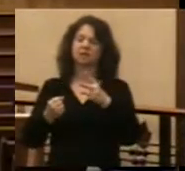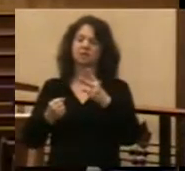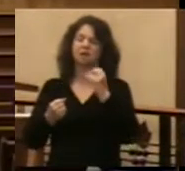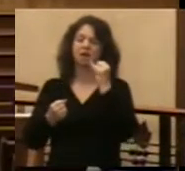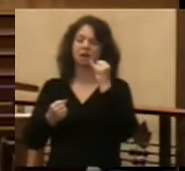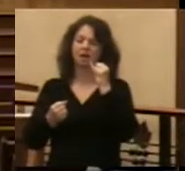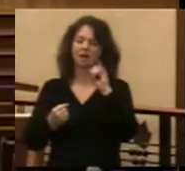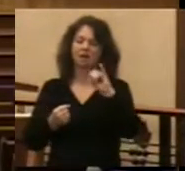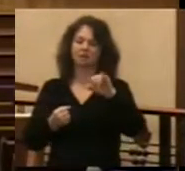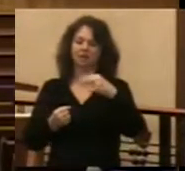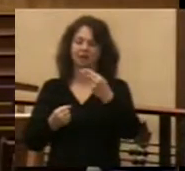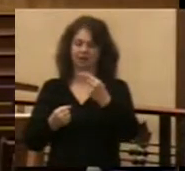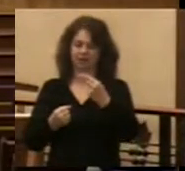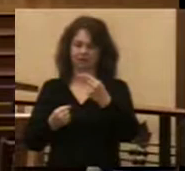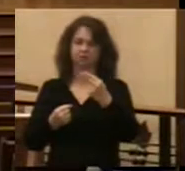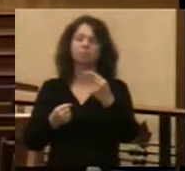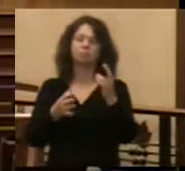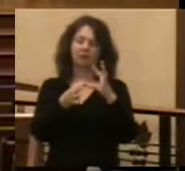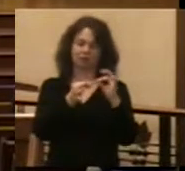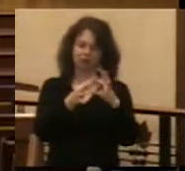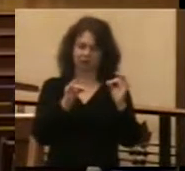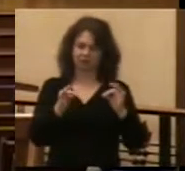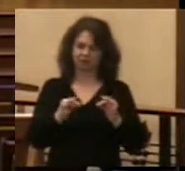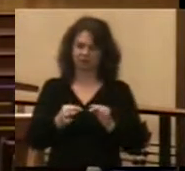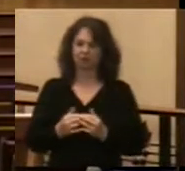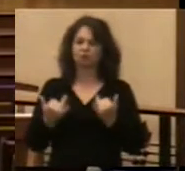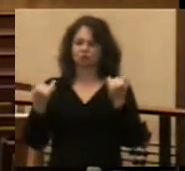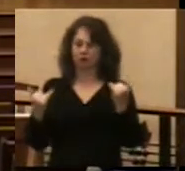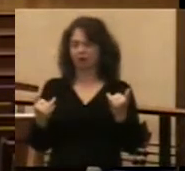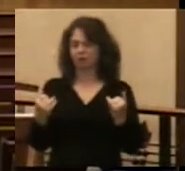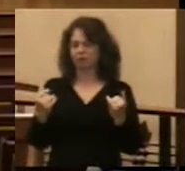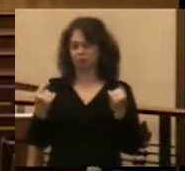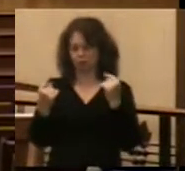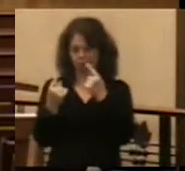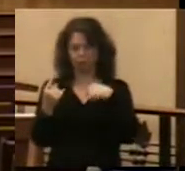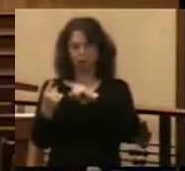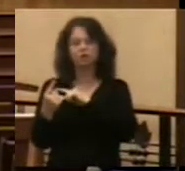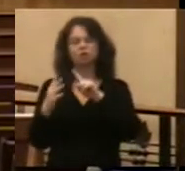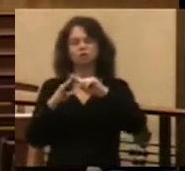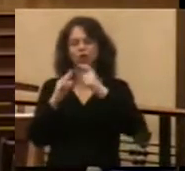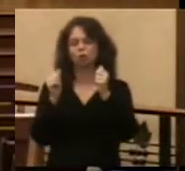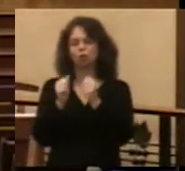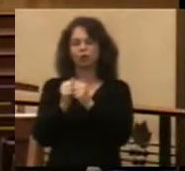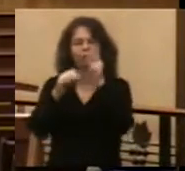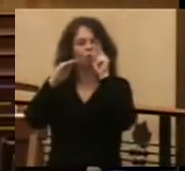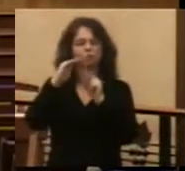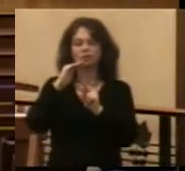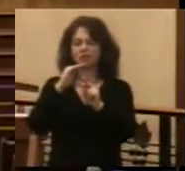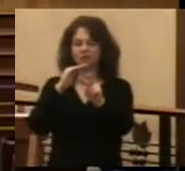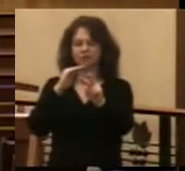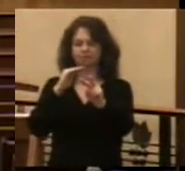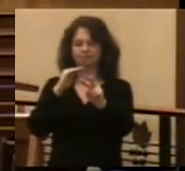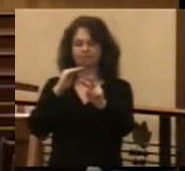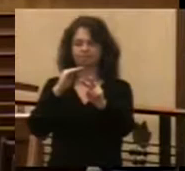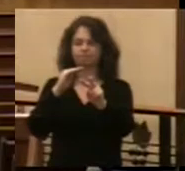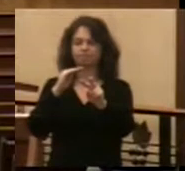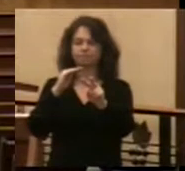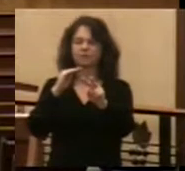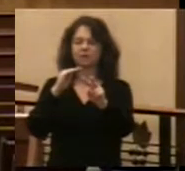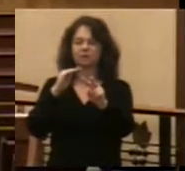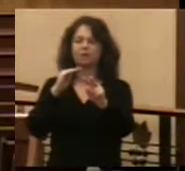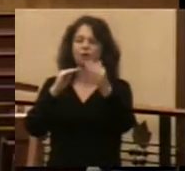prophetic word. And so we begin each of these words of prophecy with a bold